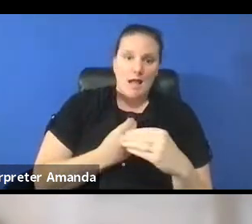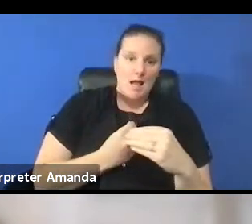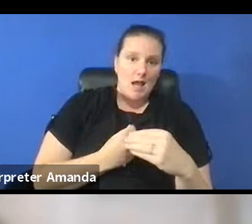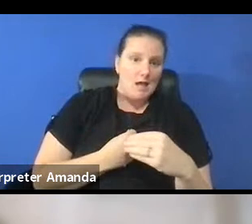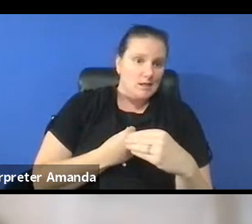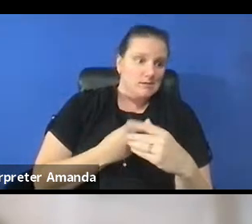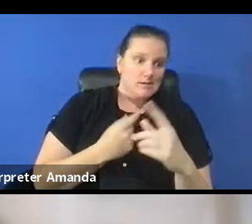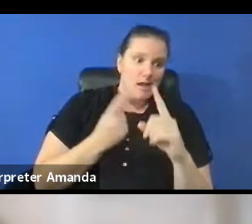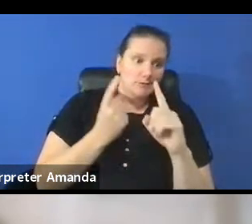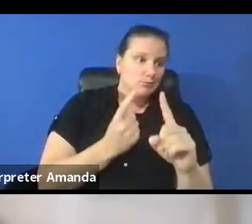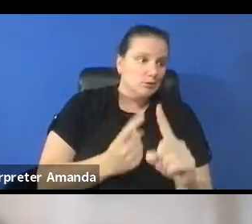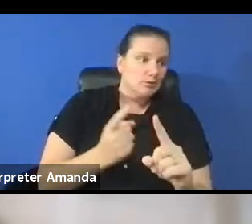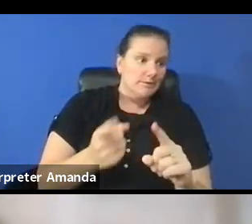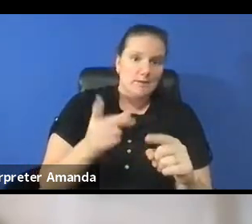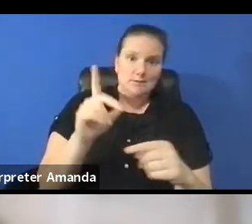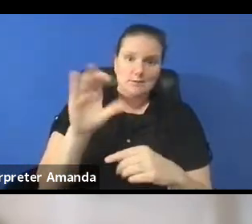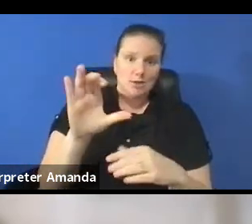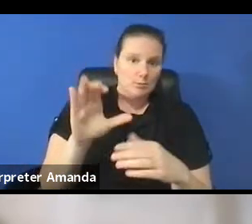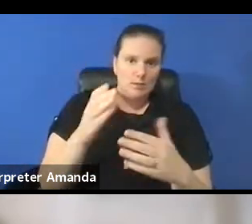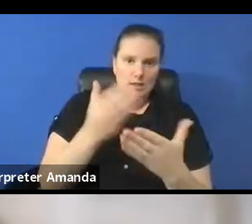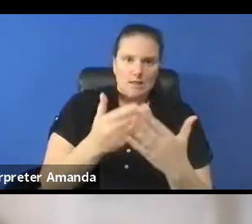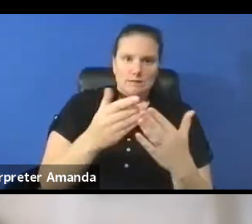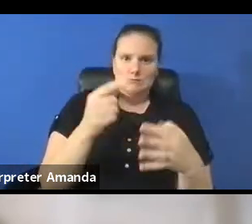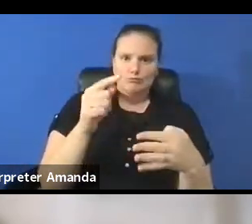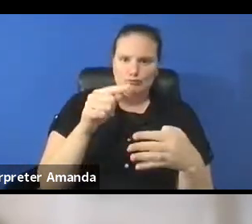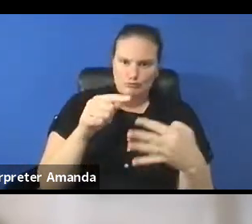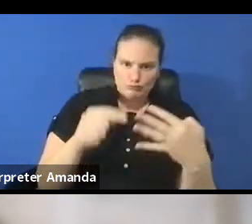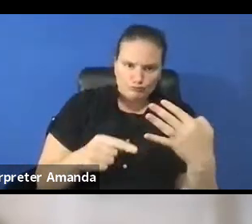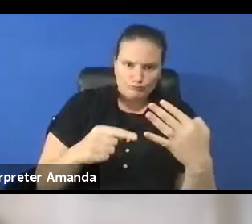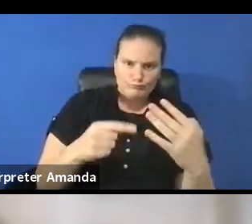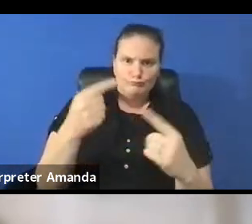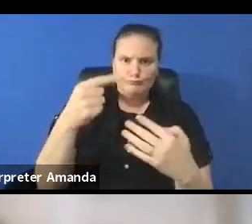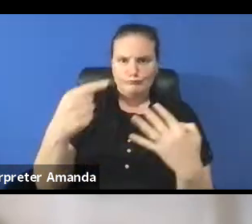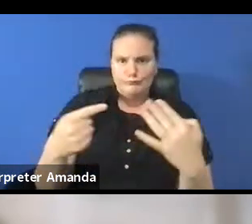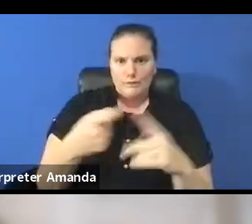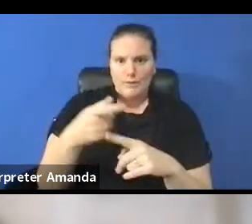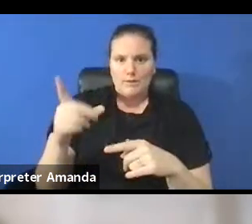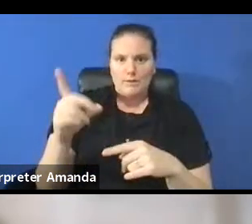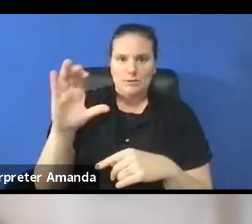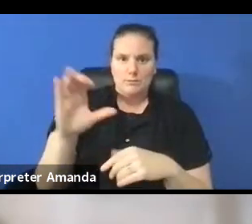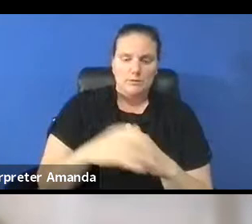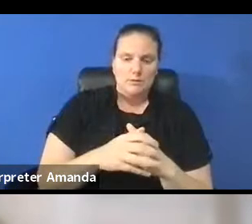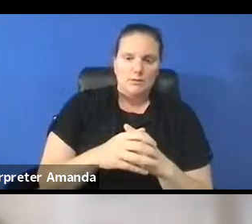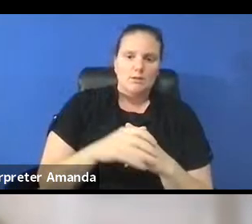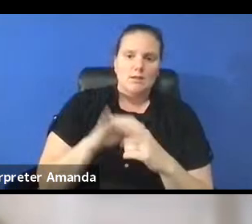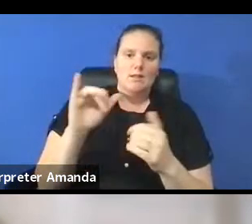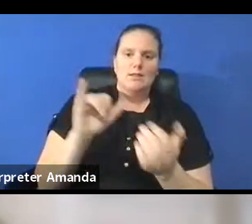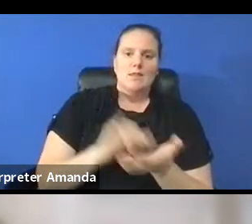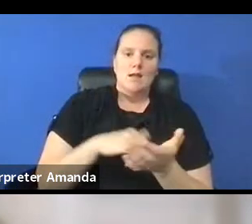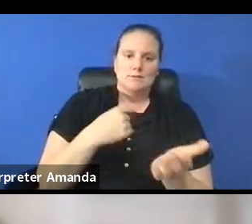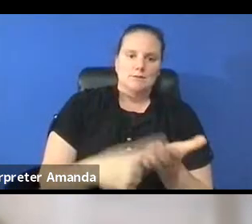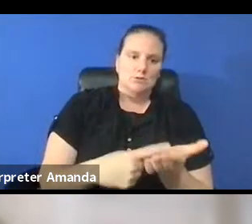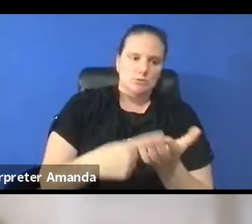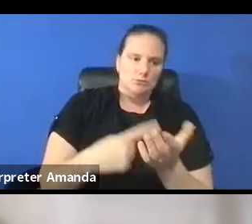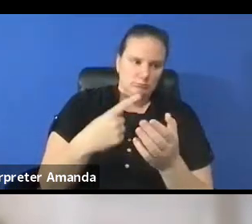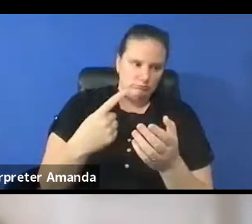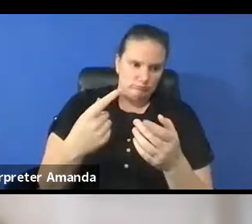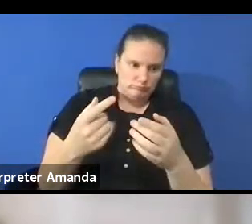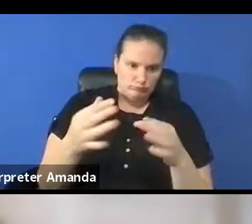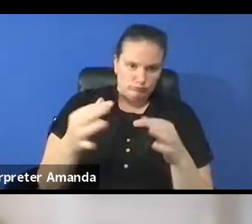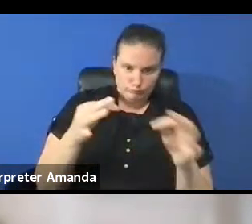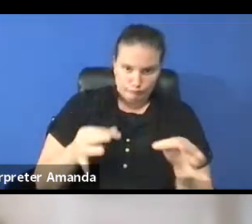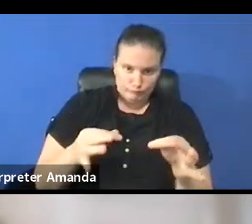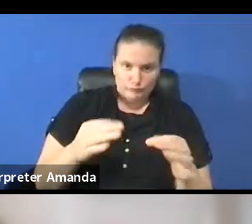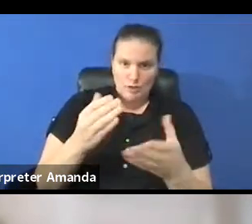or the things outlined in this document. In that discussion, we also talked about an element that could